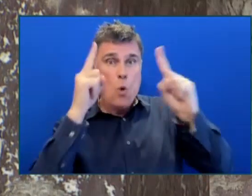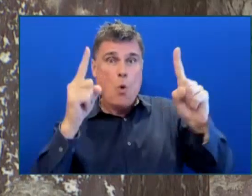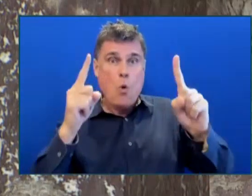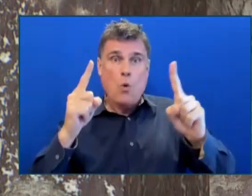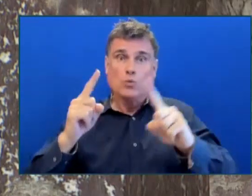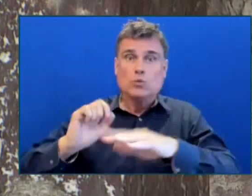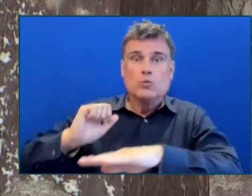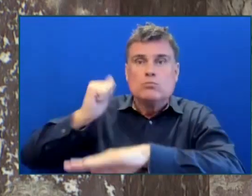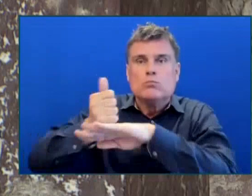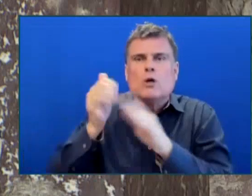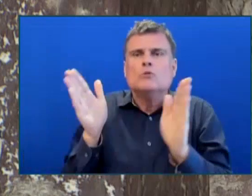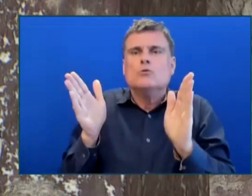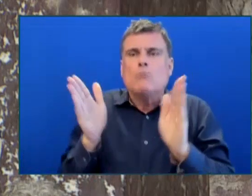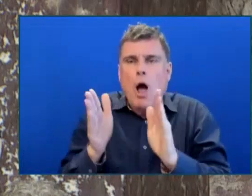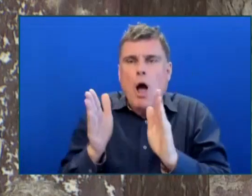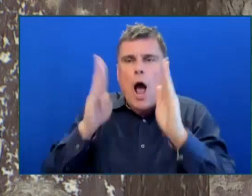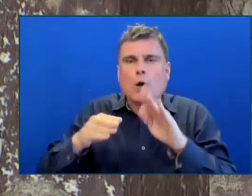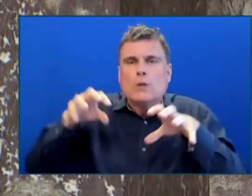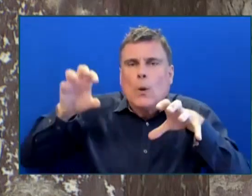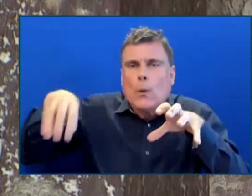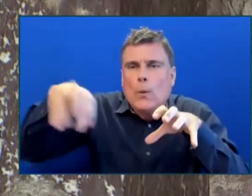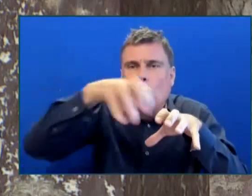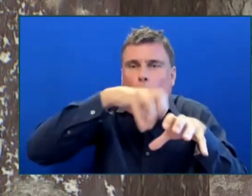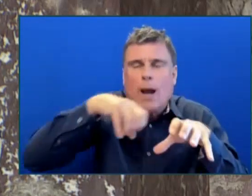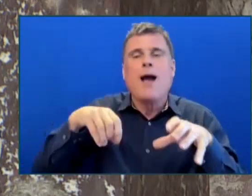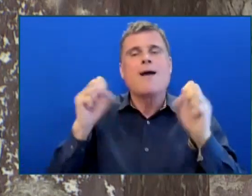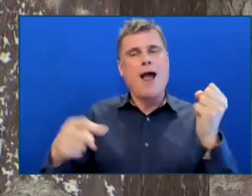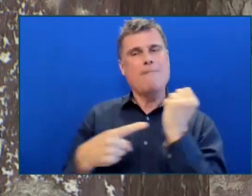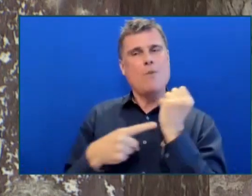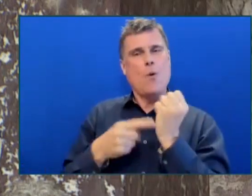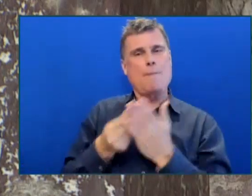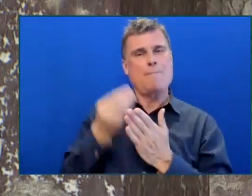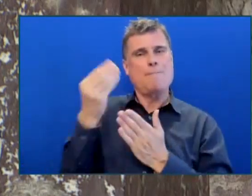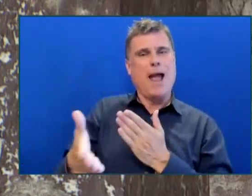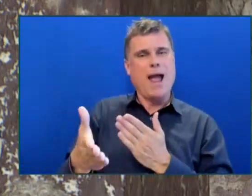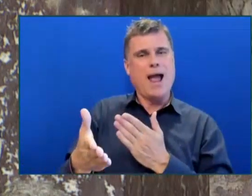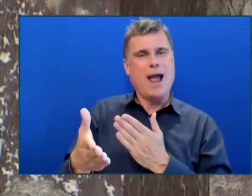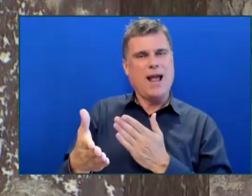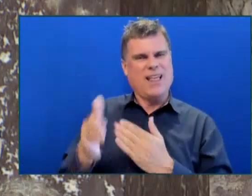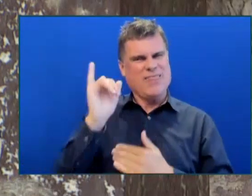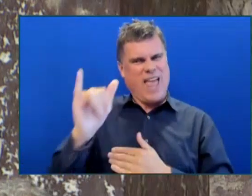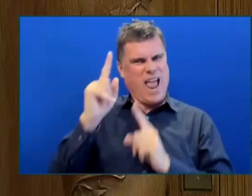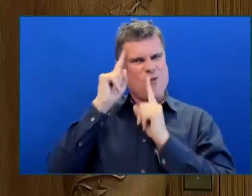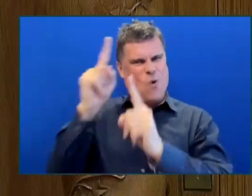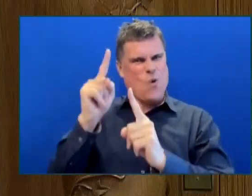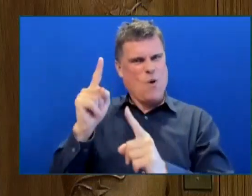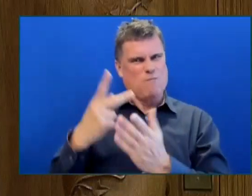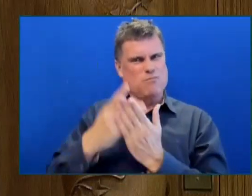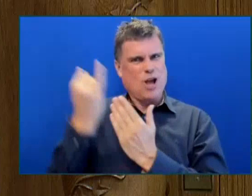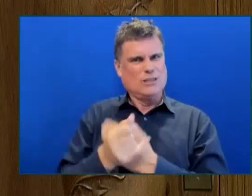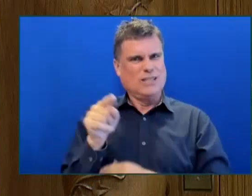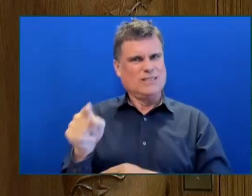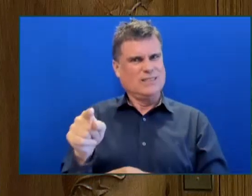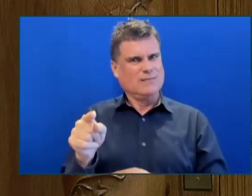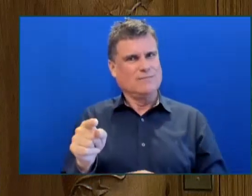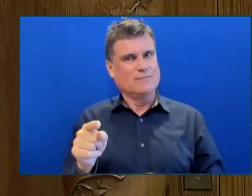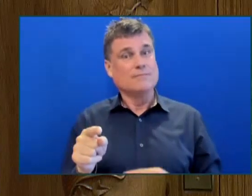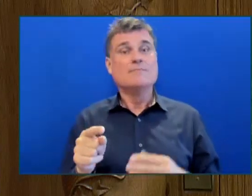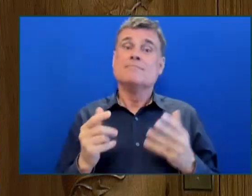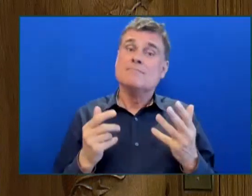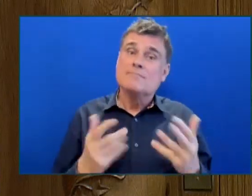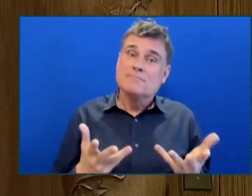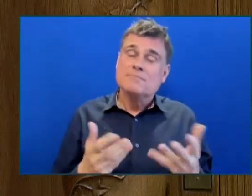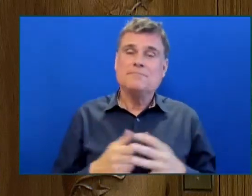of initiatives are going to be vitally important to ensure we have the affordable housing for people across the province. Leader of the Official